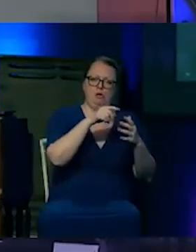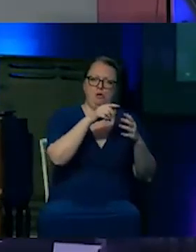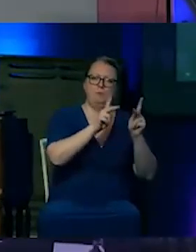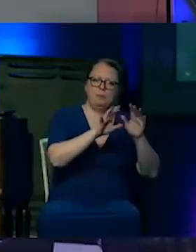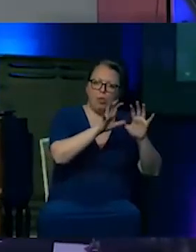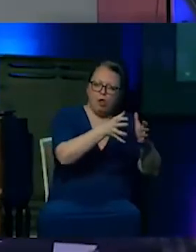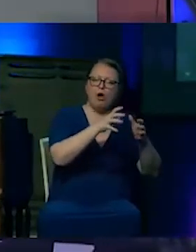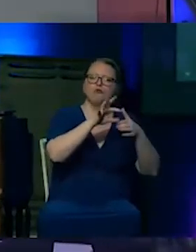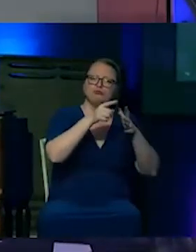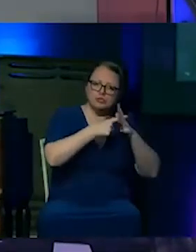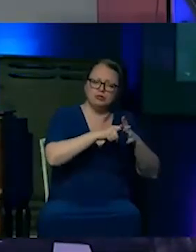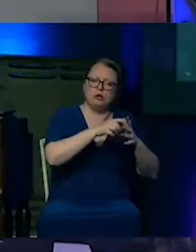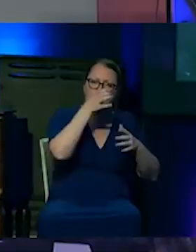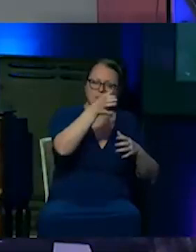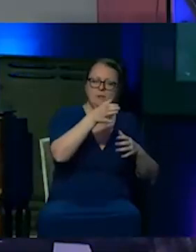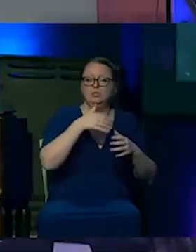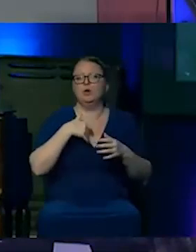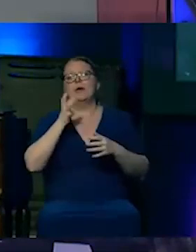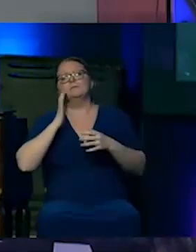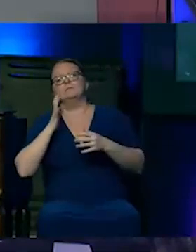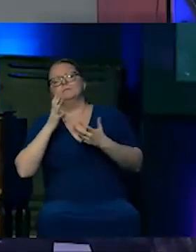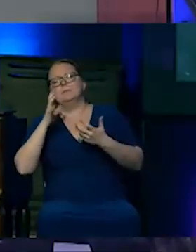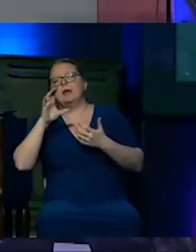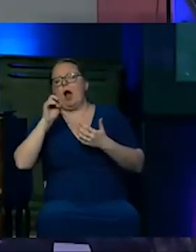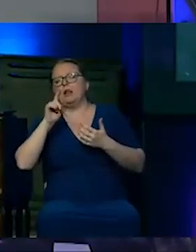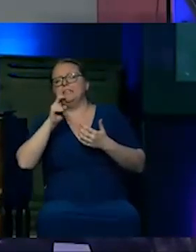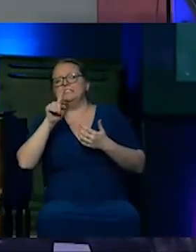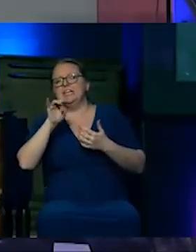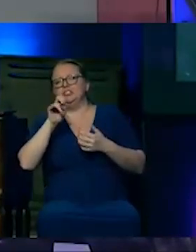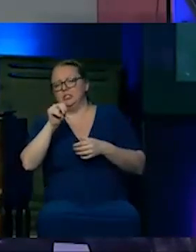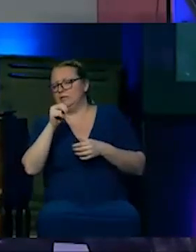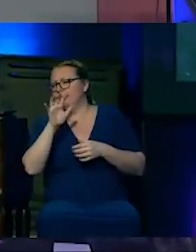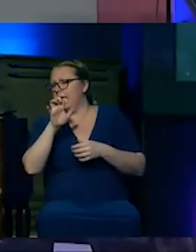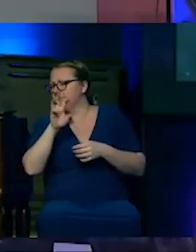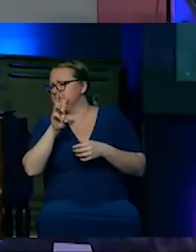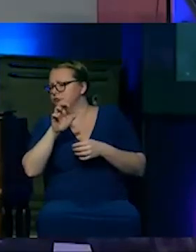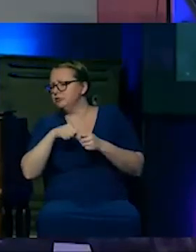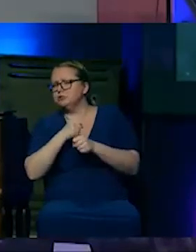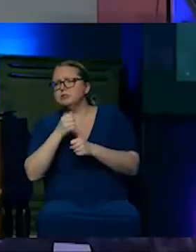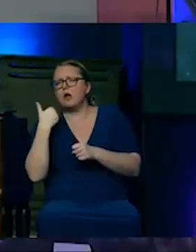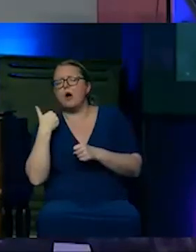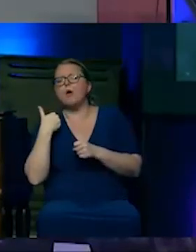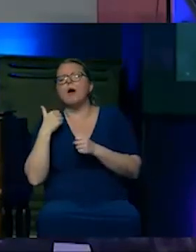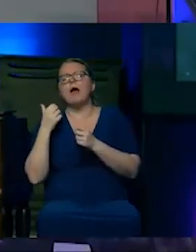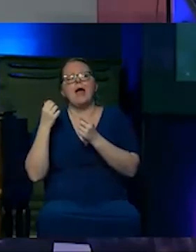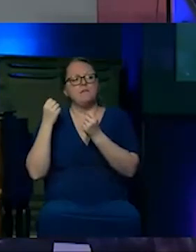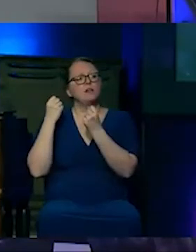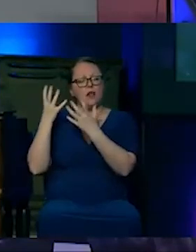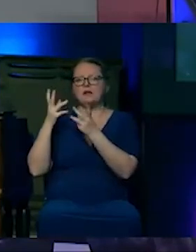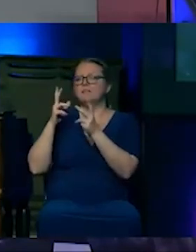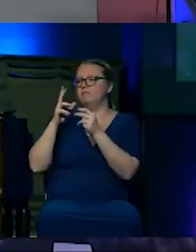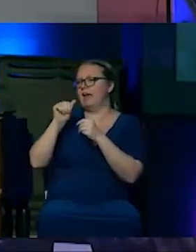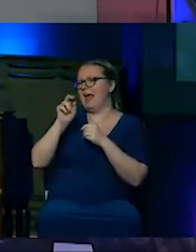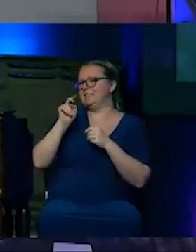And so this goes back to like the era of colonization, right, that we kind of see 500-600 years ago, where there's a lot of